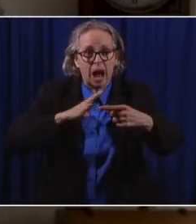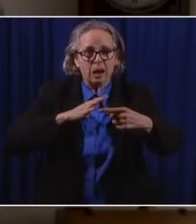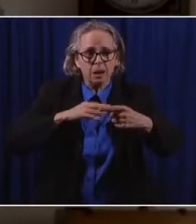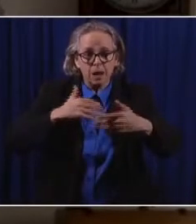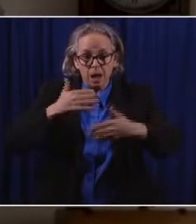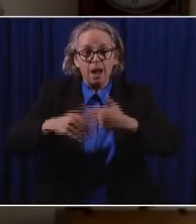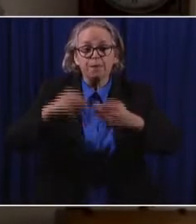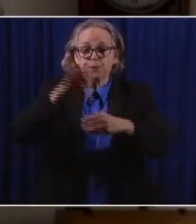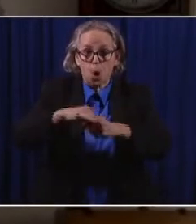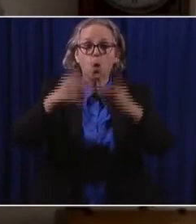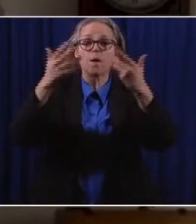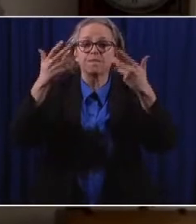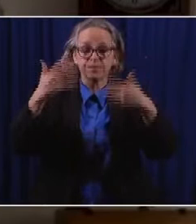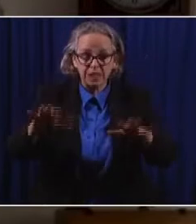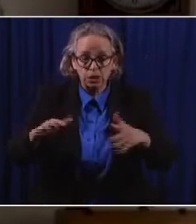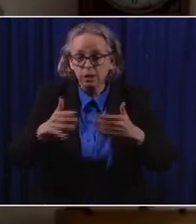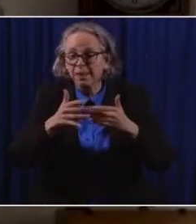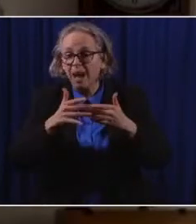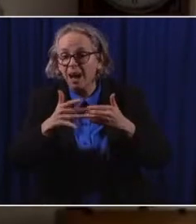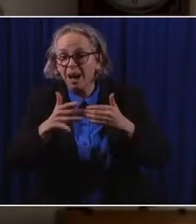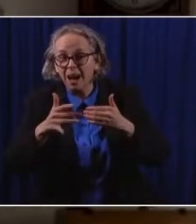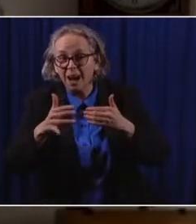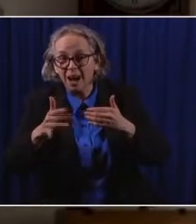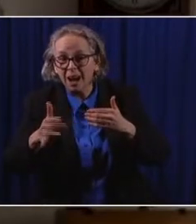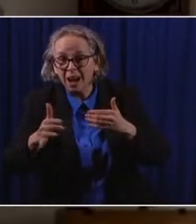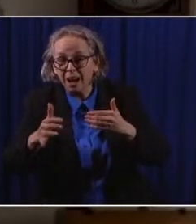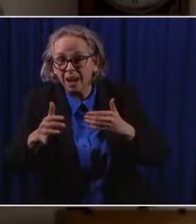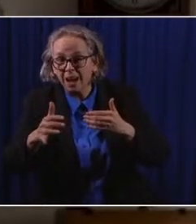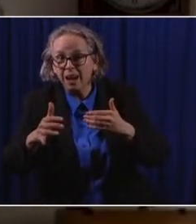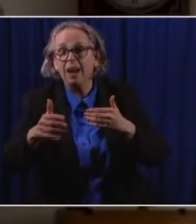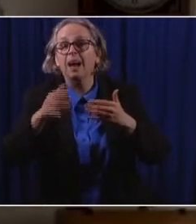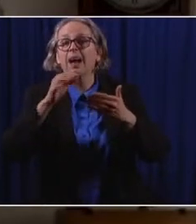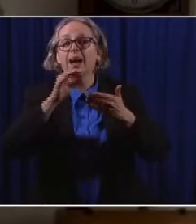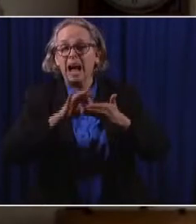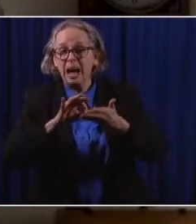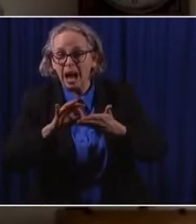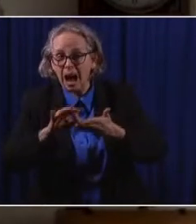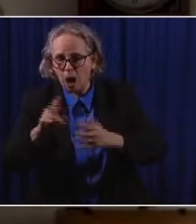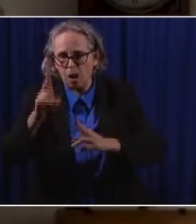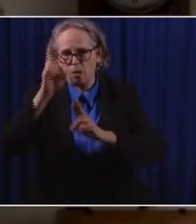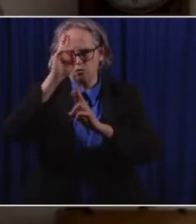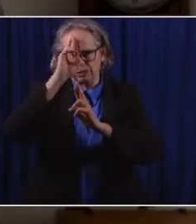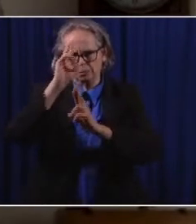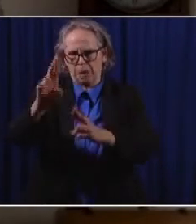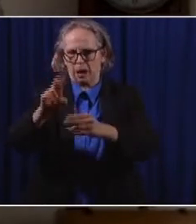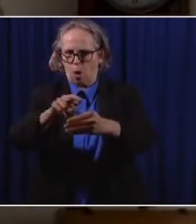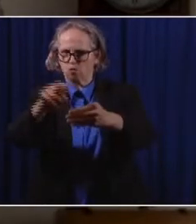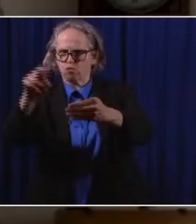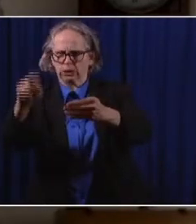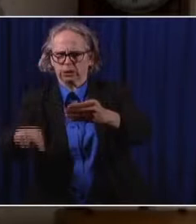emotional people get, when the results are in, when they are in,